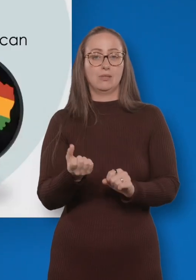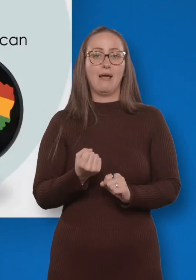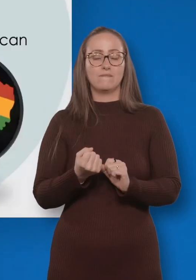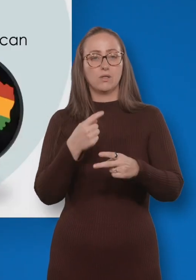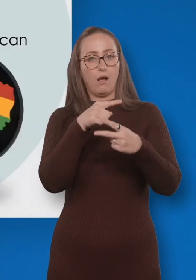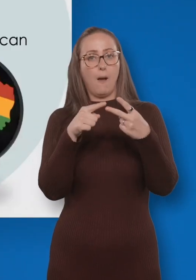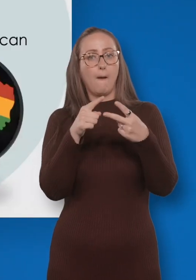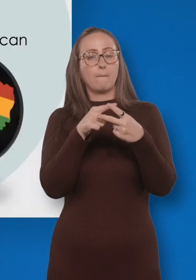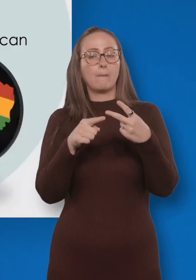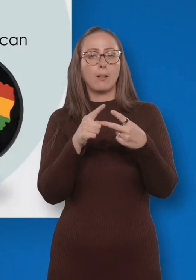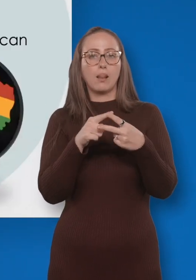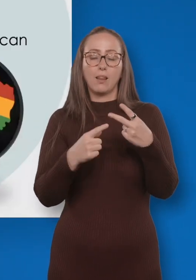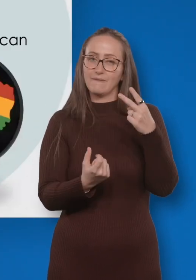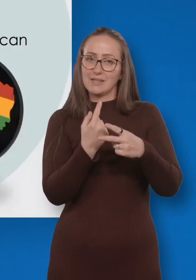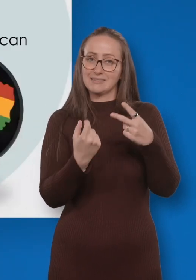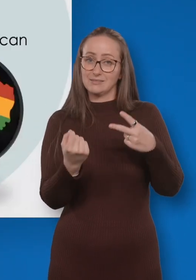a couple of